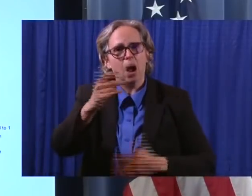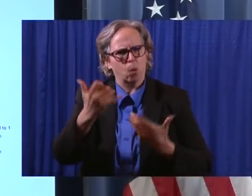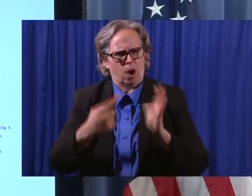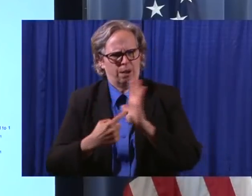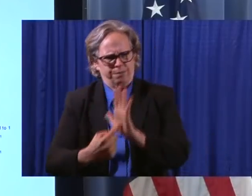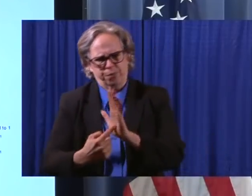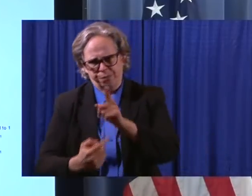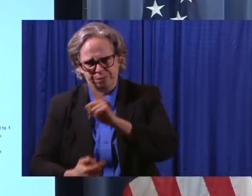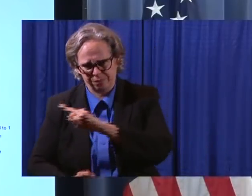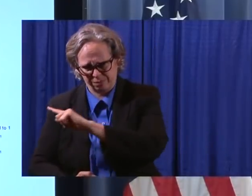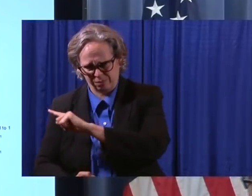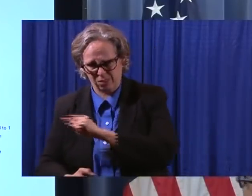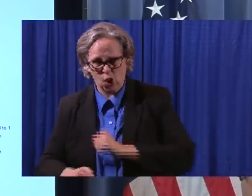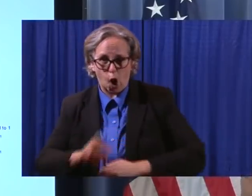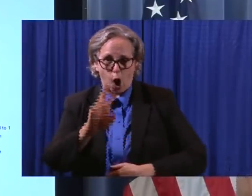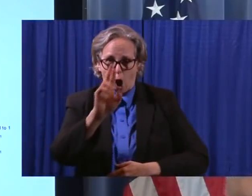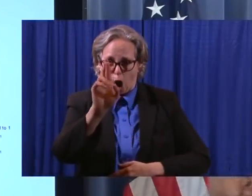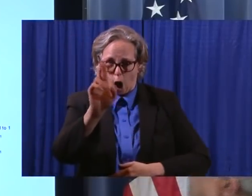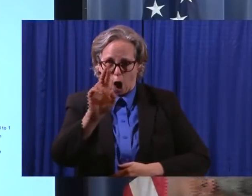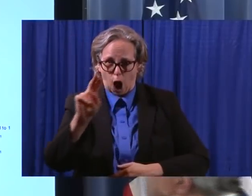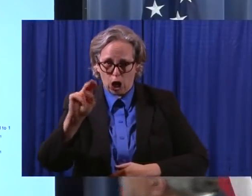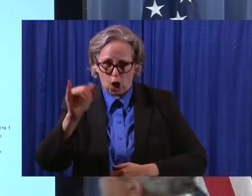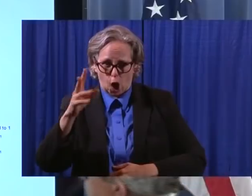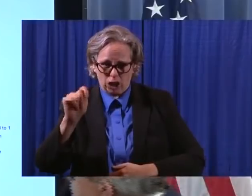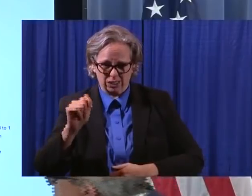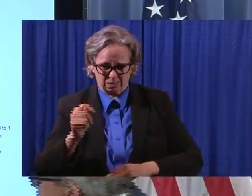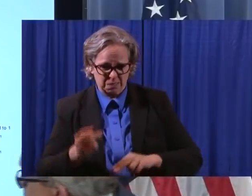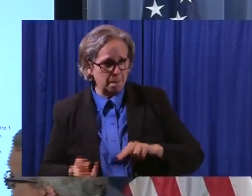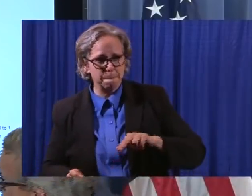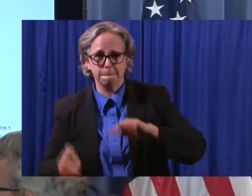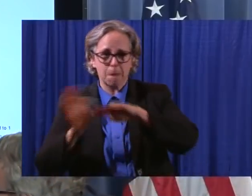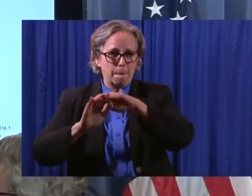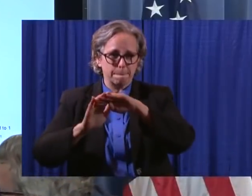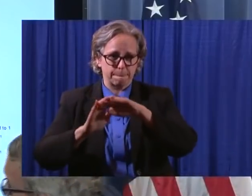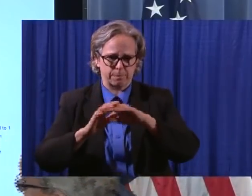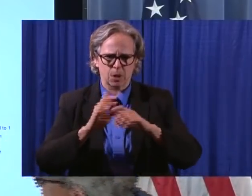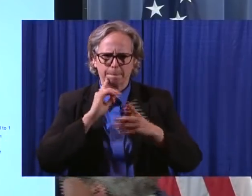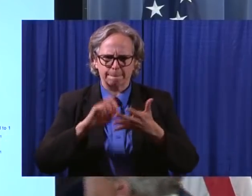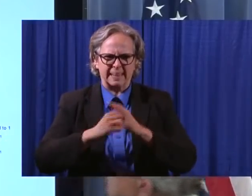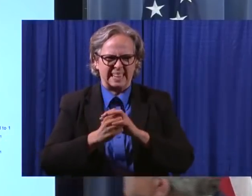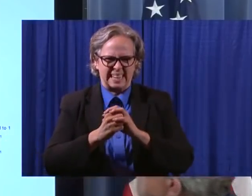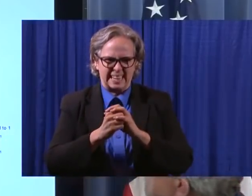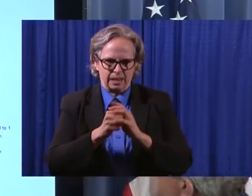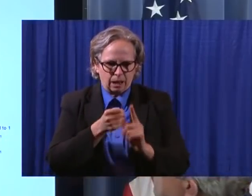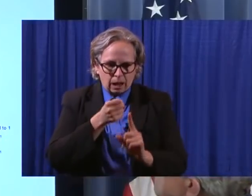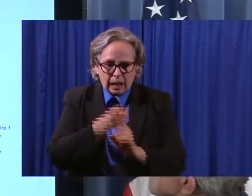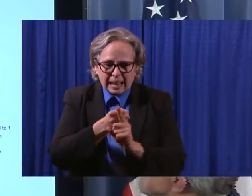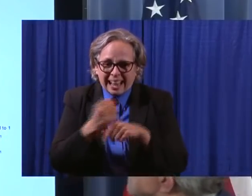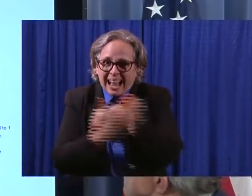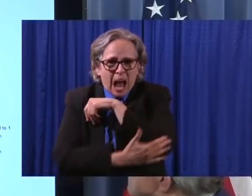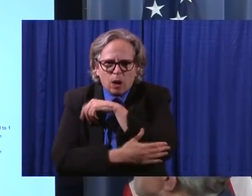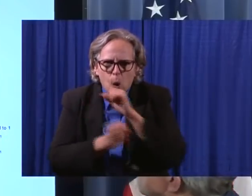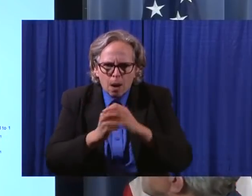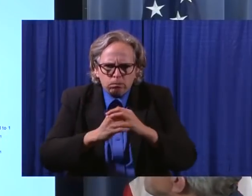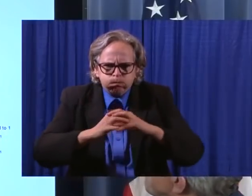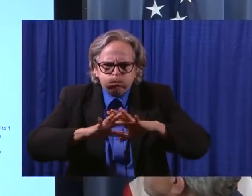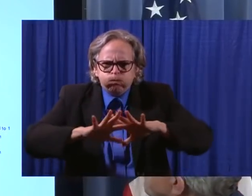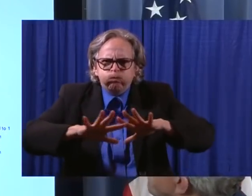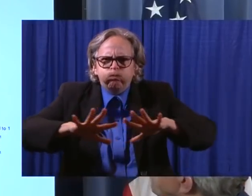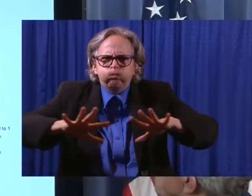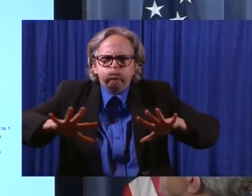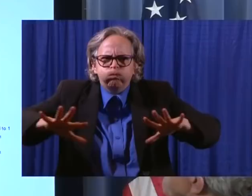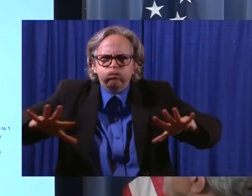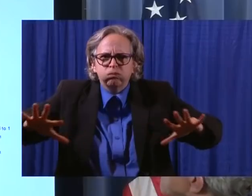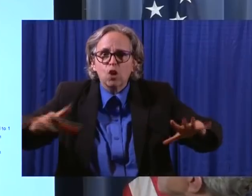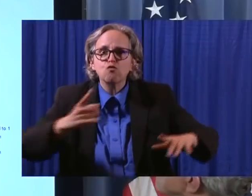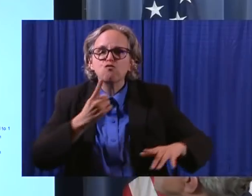really in the region itself. So in the middle of the slide, you see Hamilton County. And each one of the counties that's in red tells us that their R factor